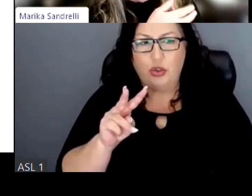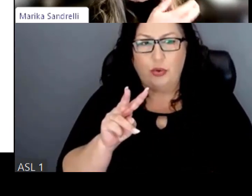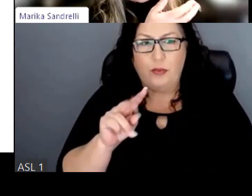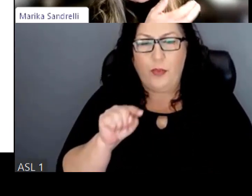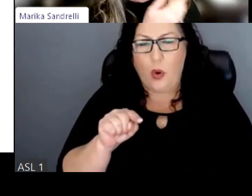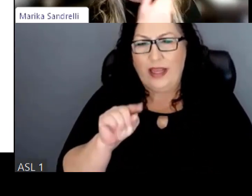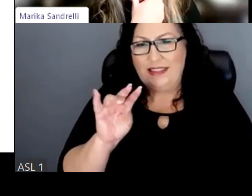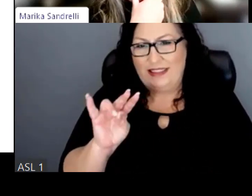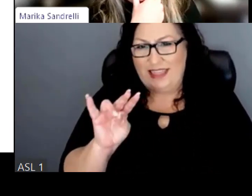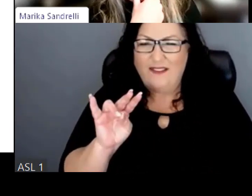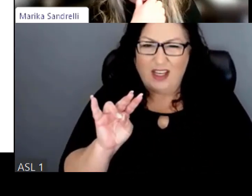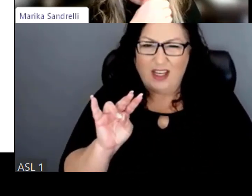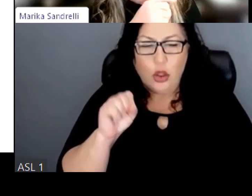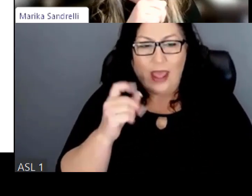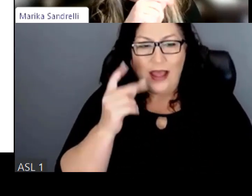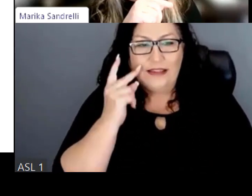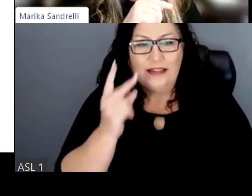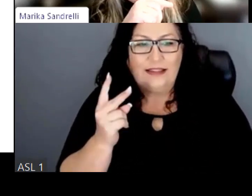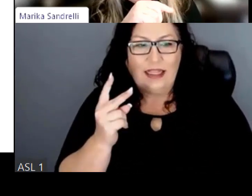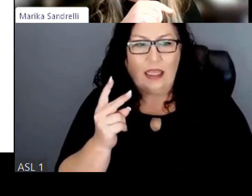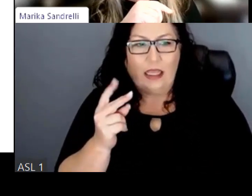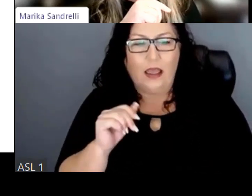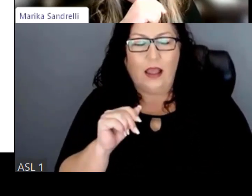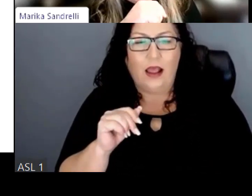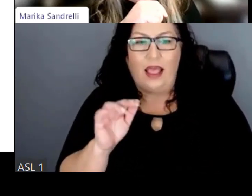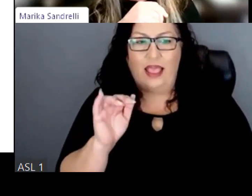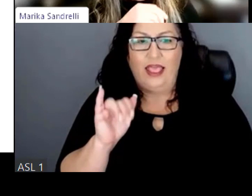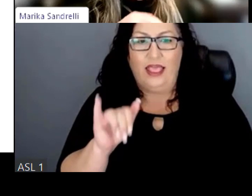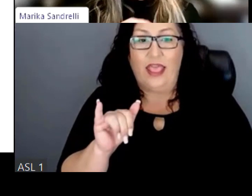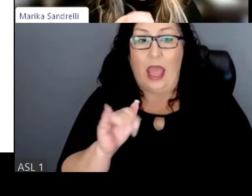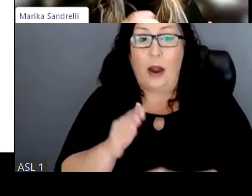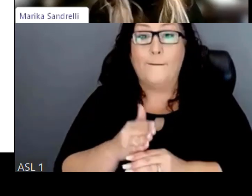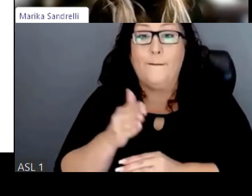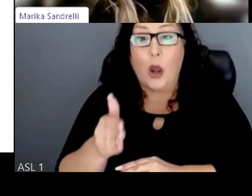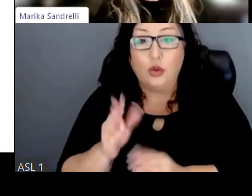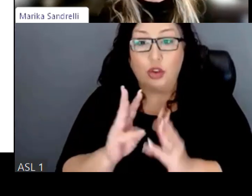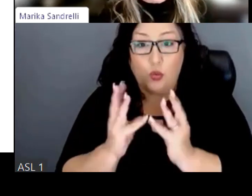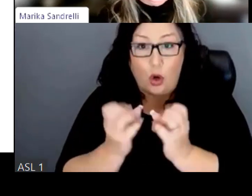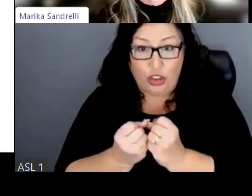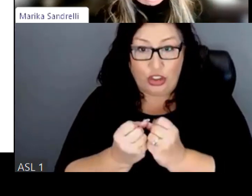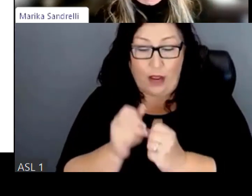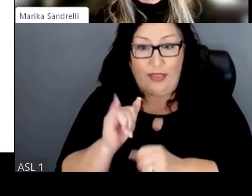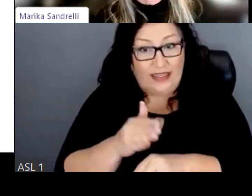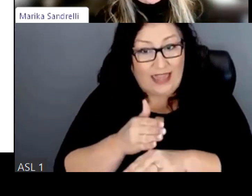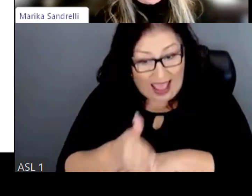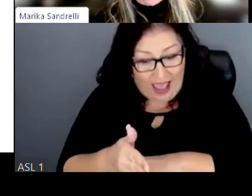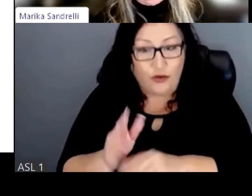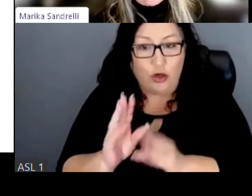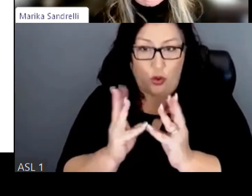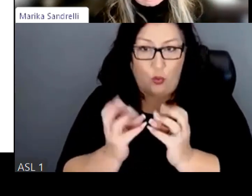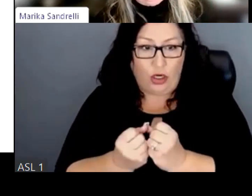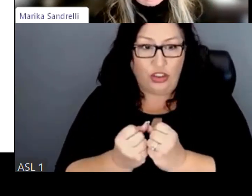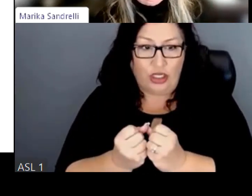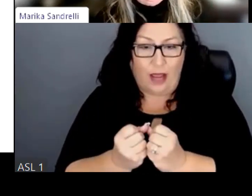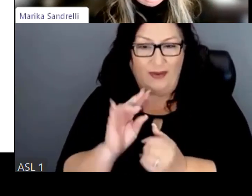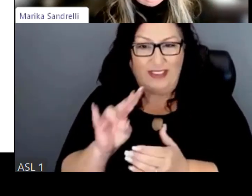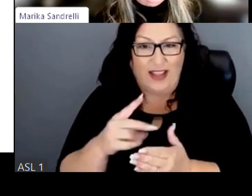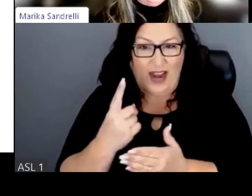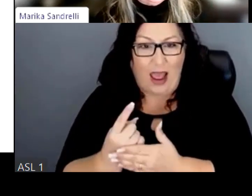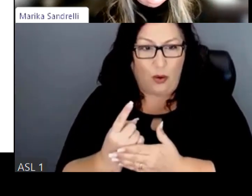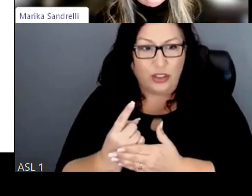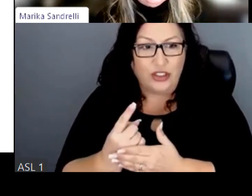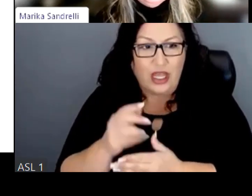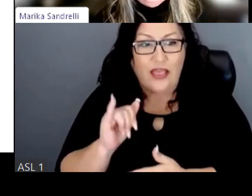score 2.7. You can see that post-workshop, so that's post after the